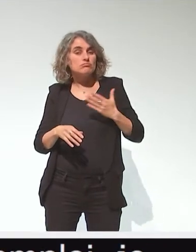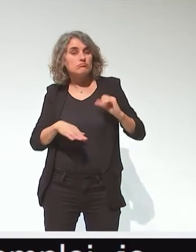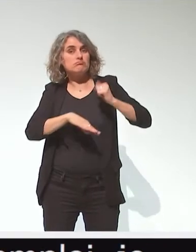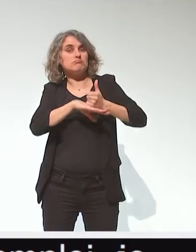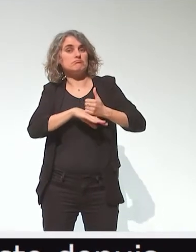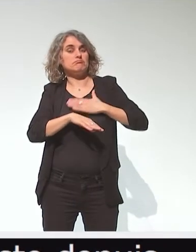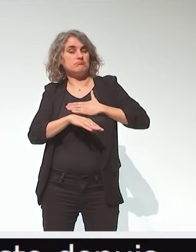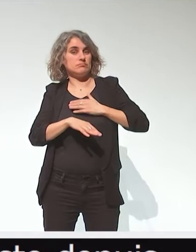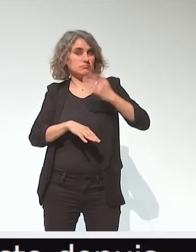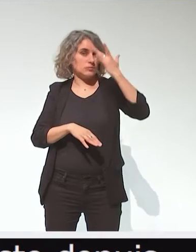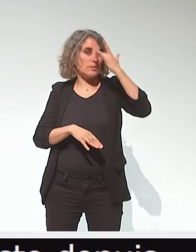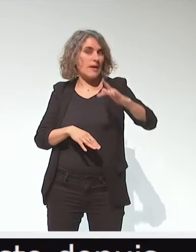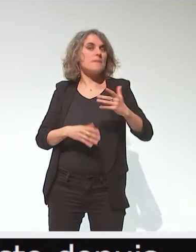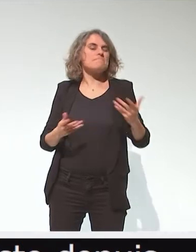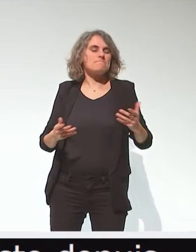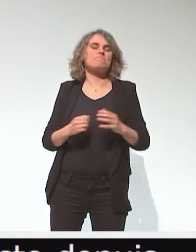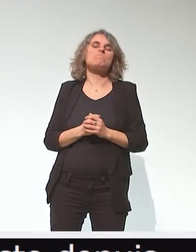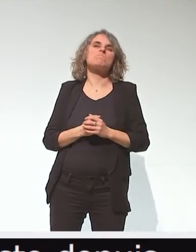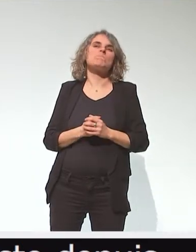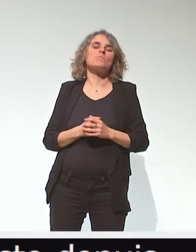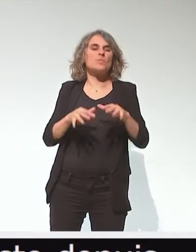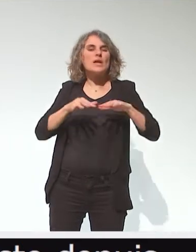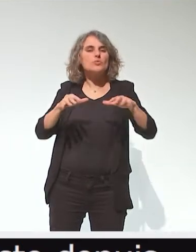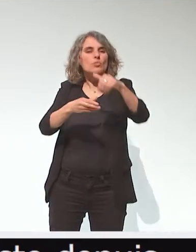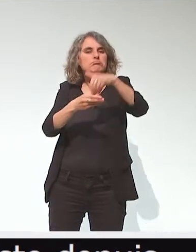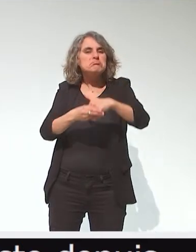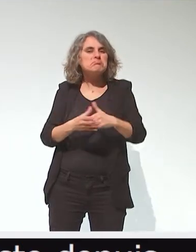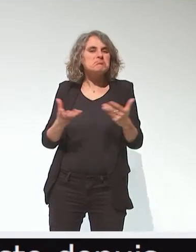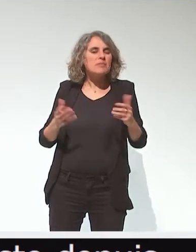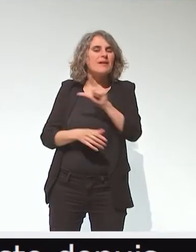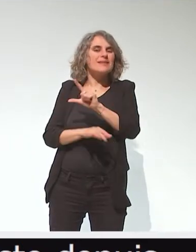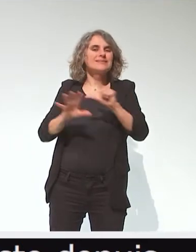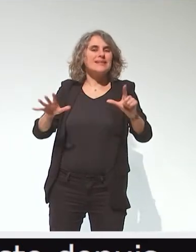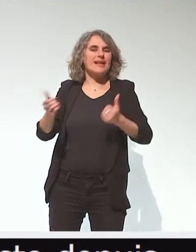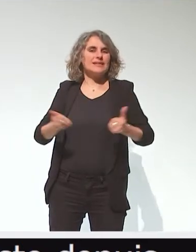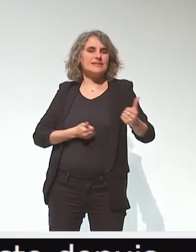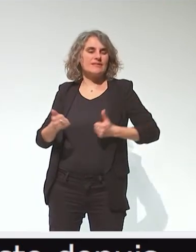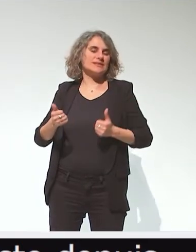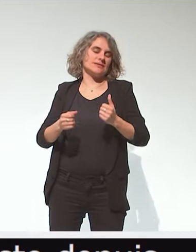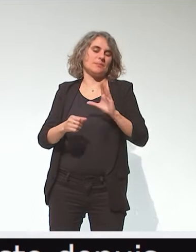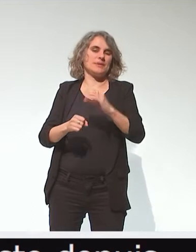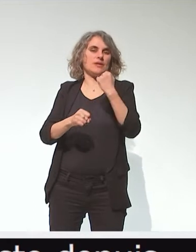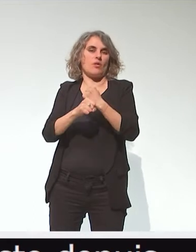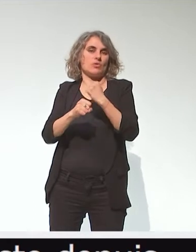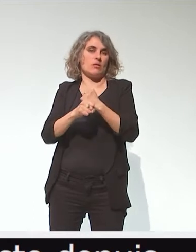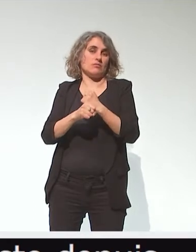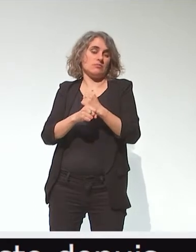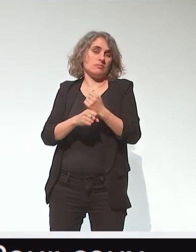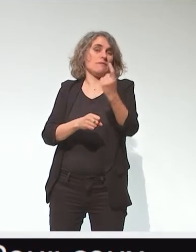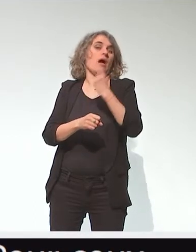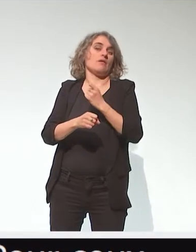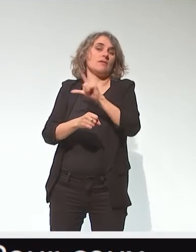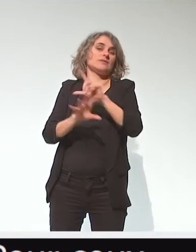27 public employment services in the European Union and Iceland, Norway, and Liechtenstein. So we are